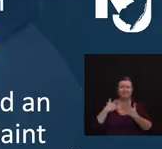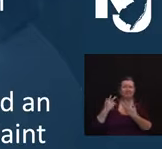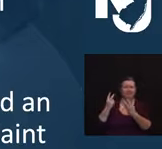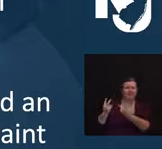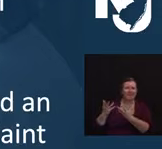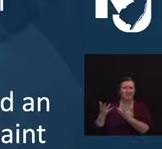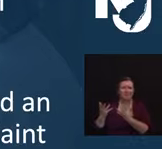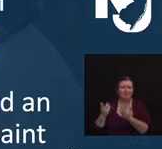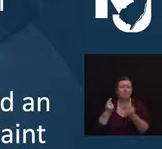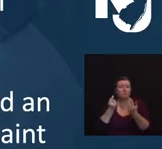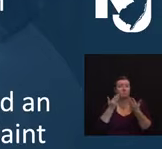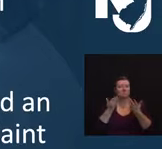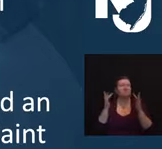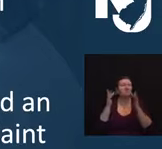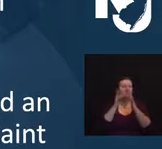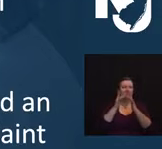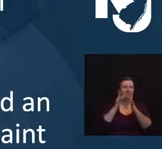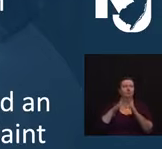Ombudsman at